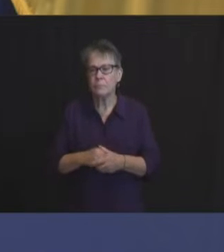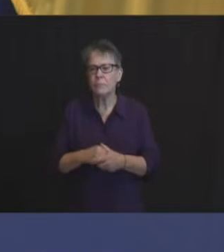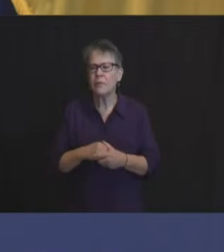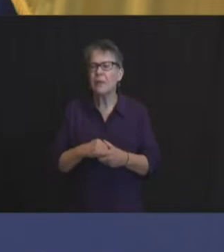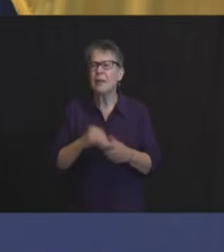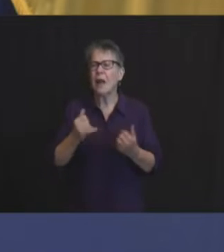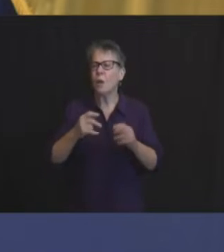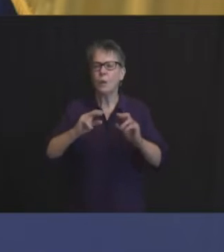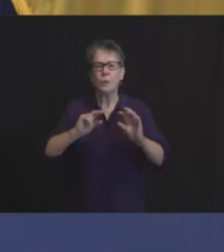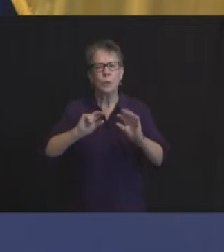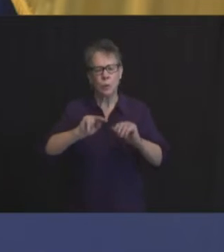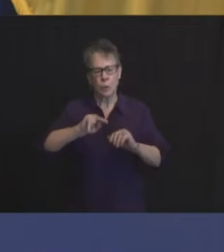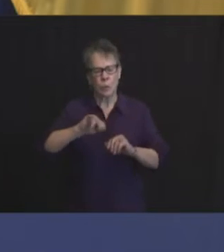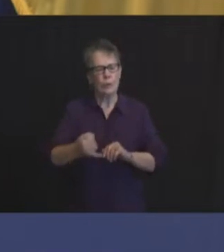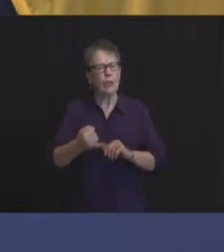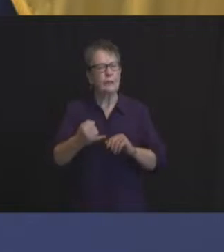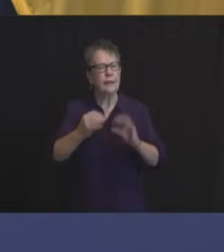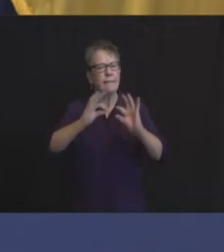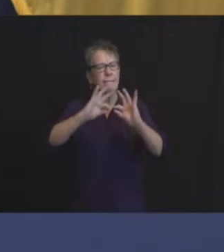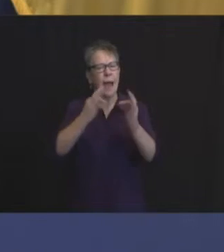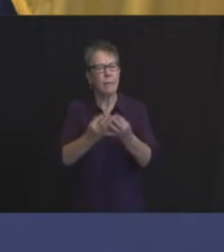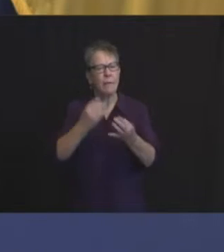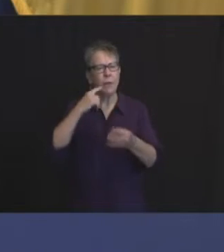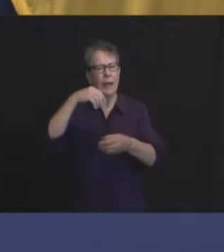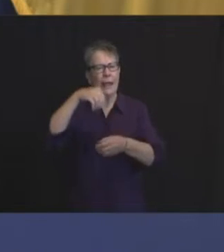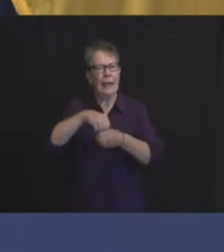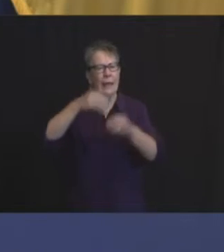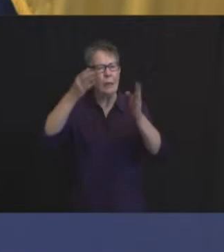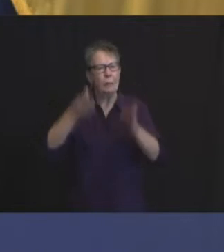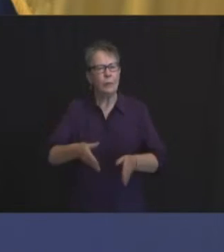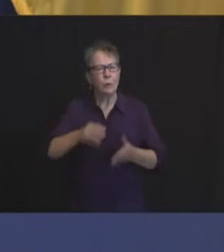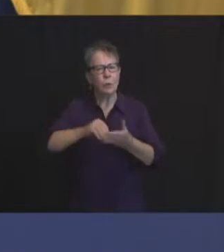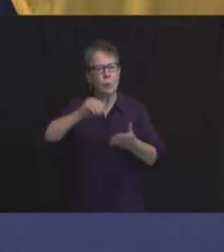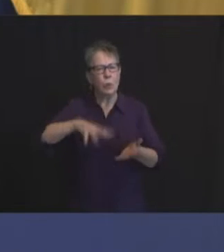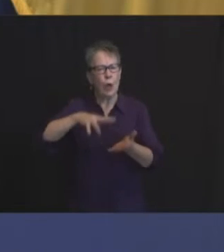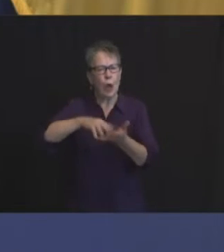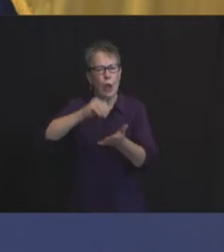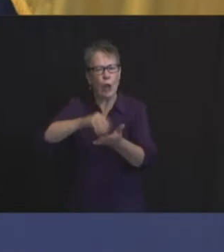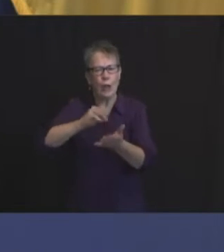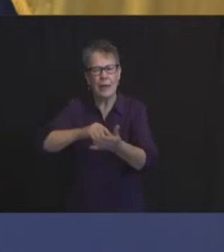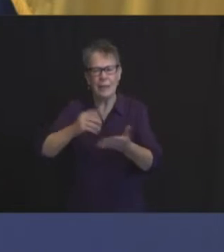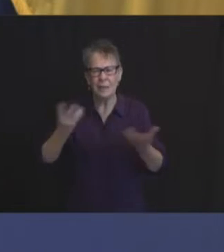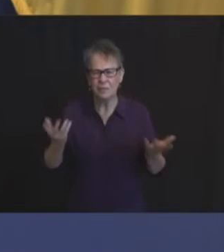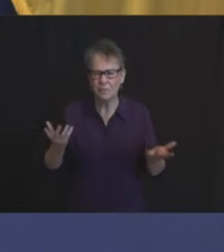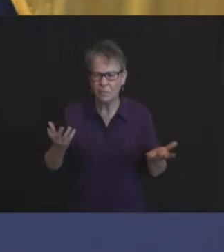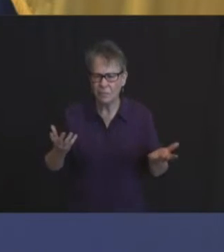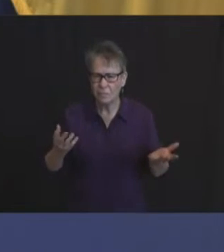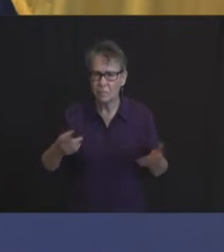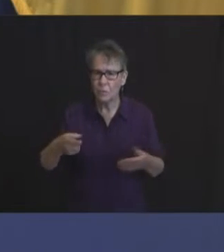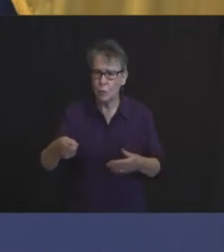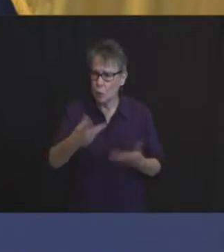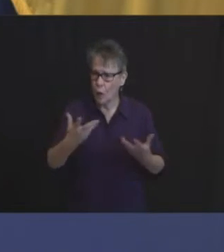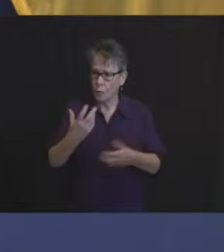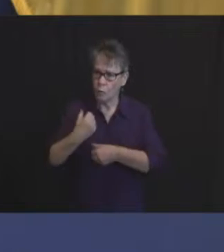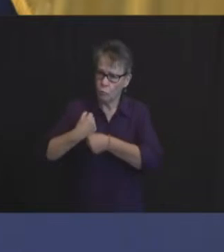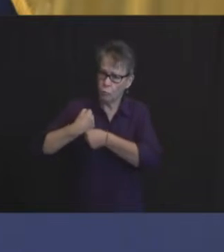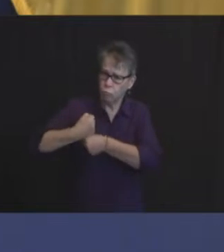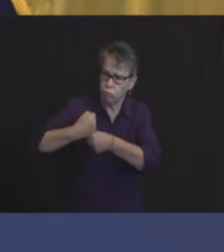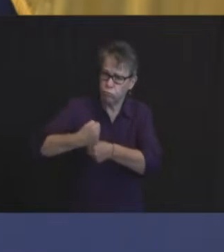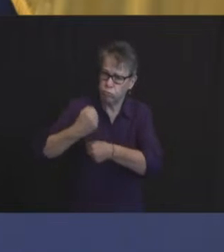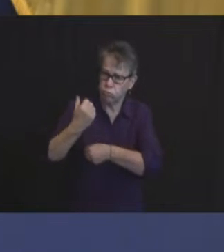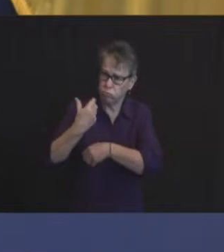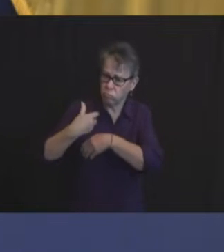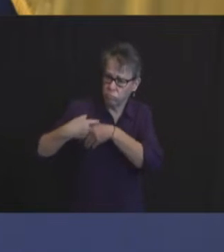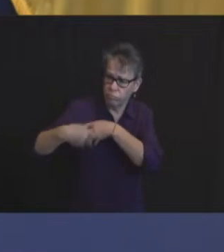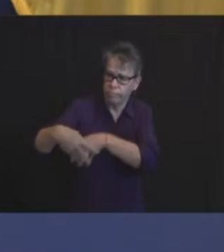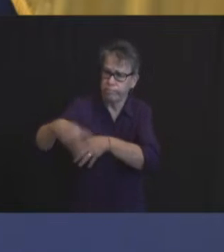I would just be careful with everybody protesting right now, and it's not to say you don't have a right to protest, but please, everybody, be safe. But what would really